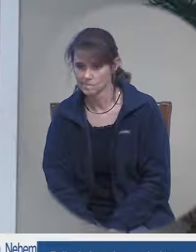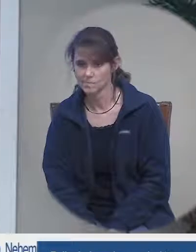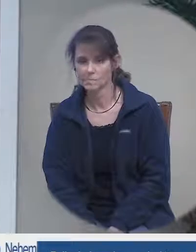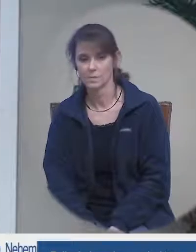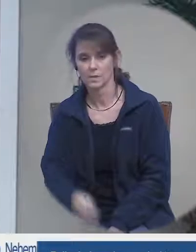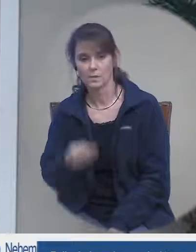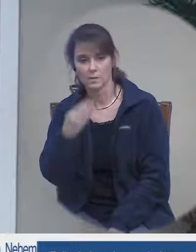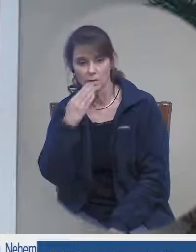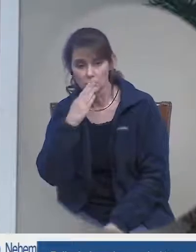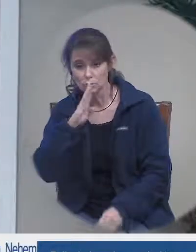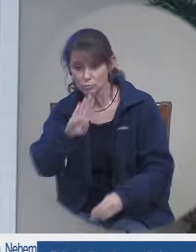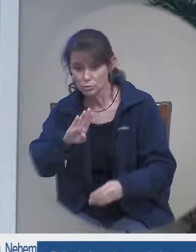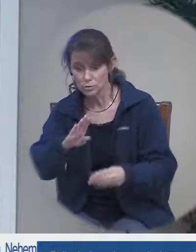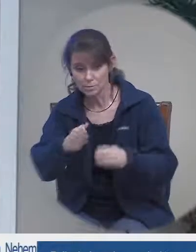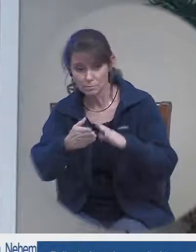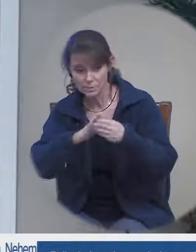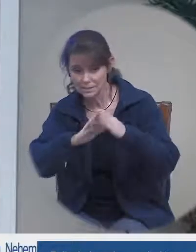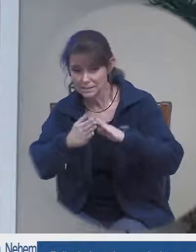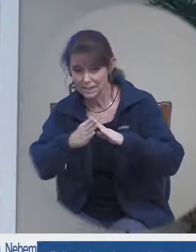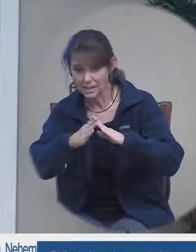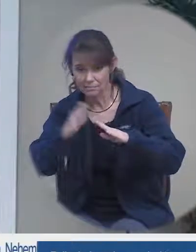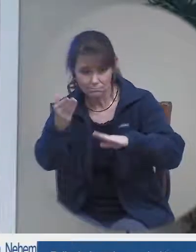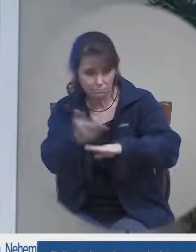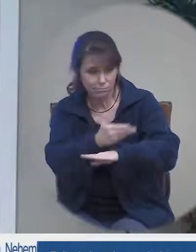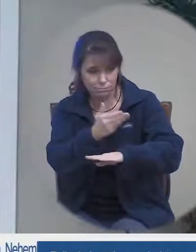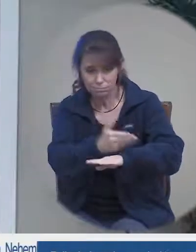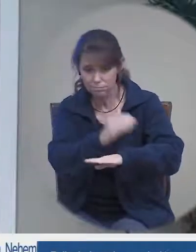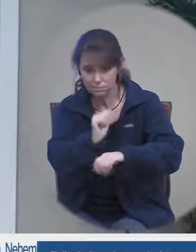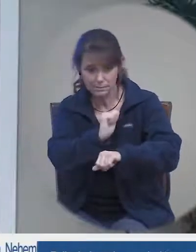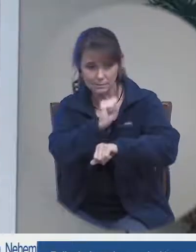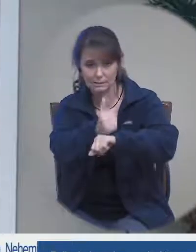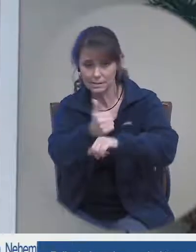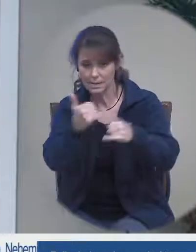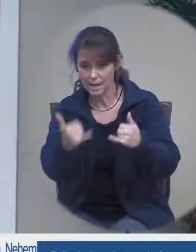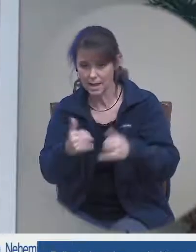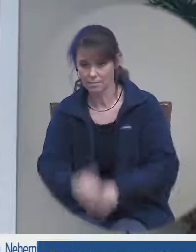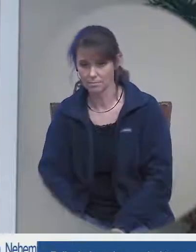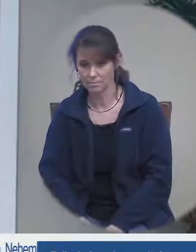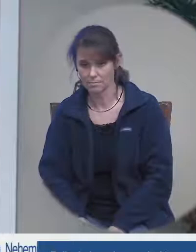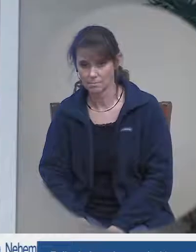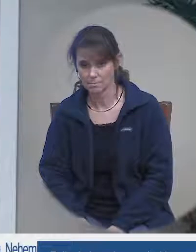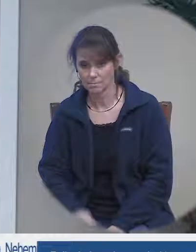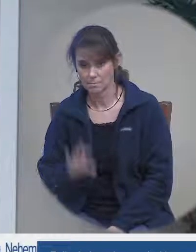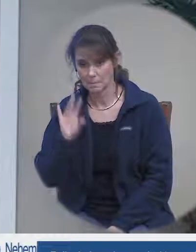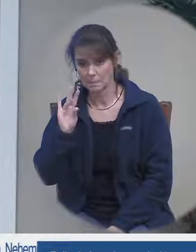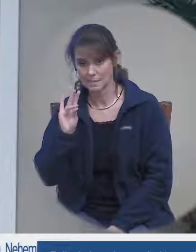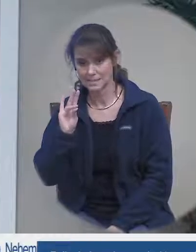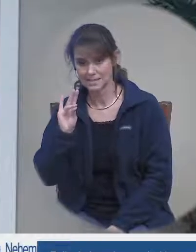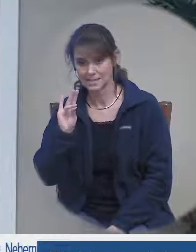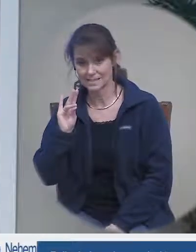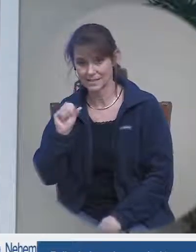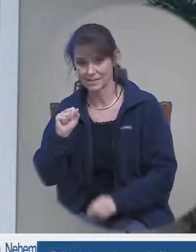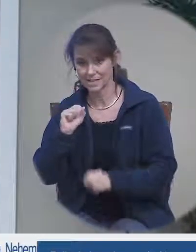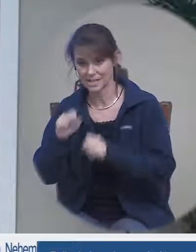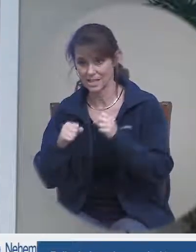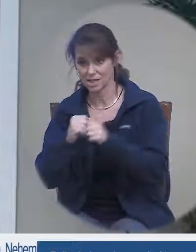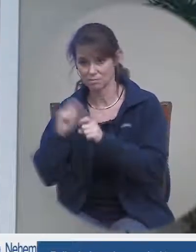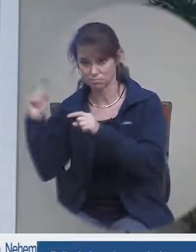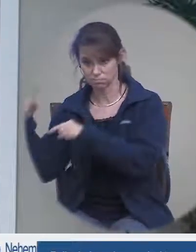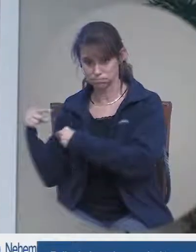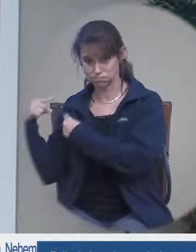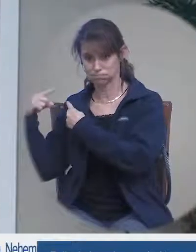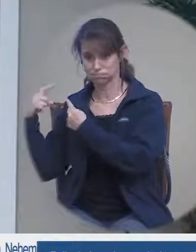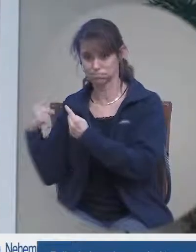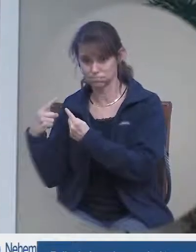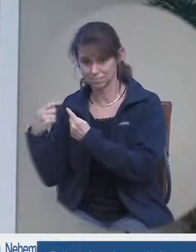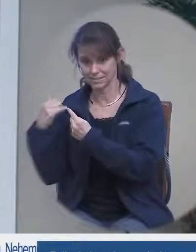Jerusalem is being rebuilt at this time, you know what? For the last 70 years, it was largely a ghost town. And you think about a ghost town,